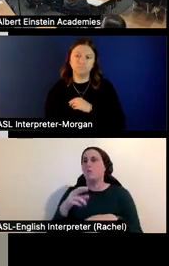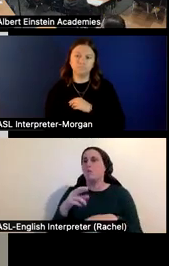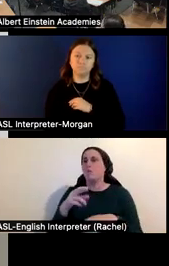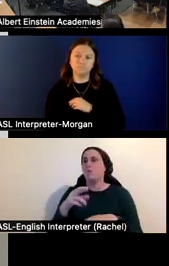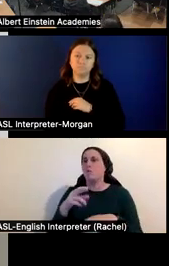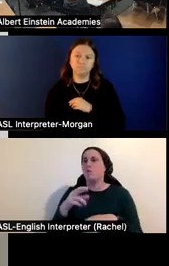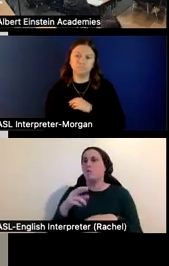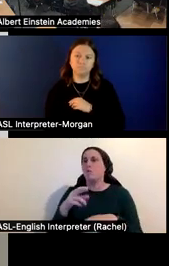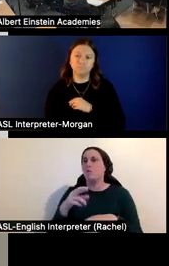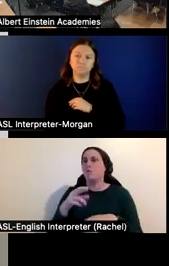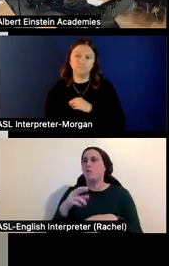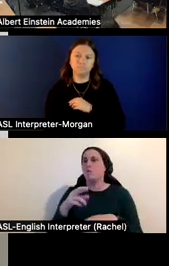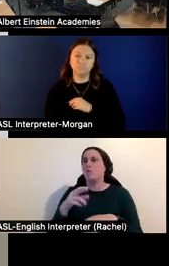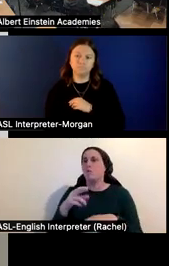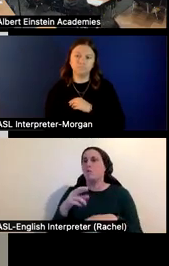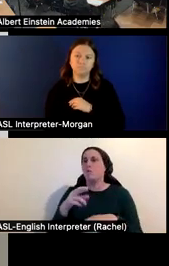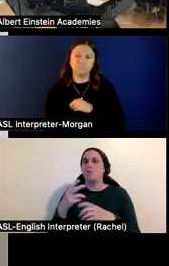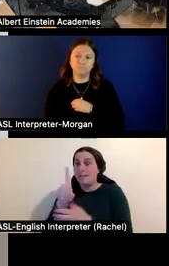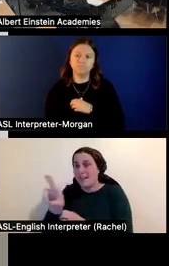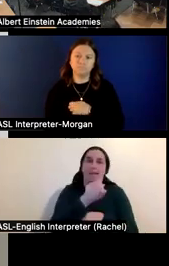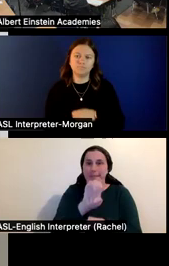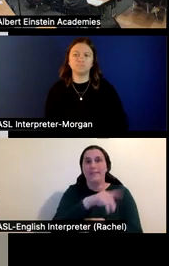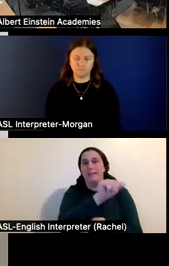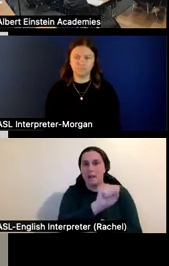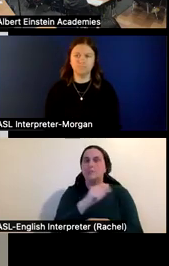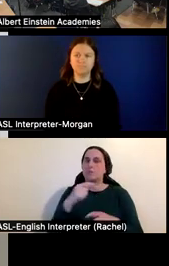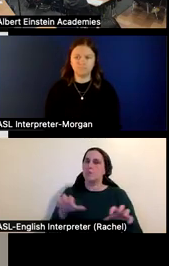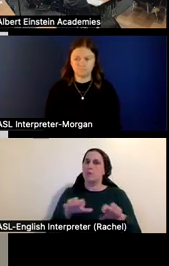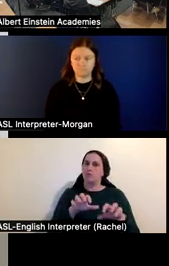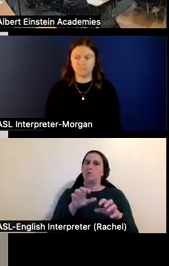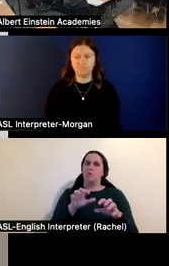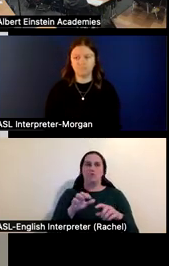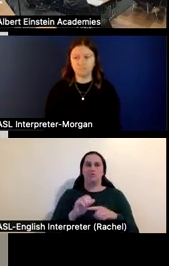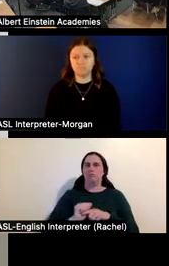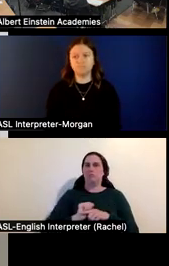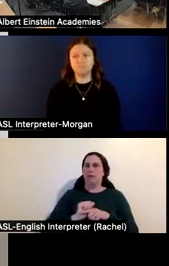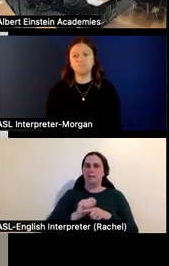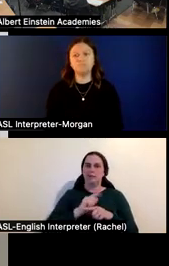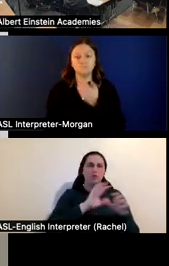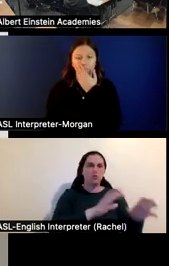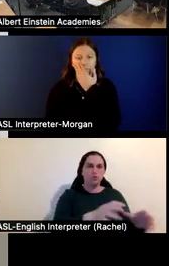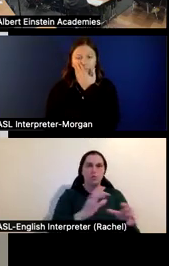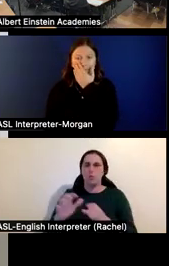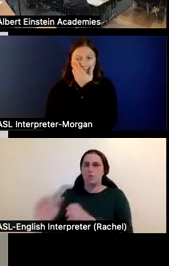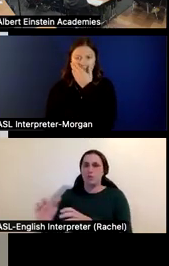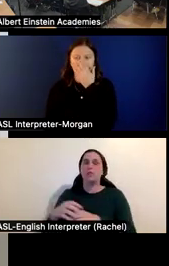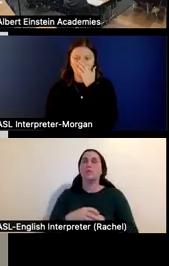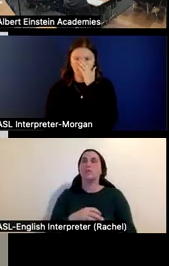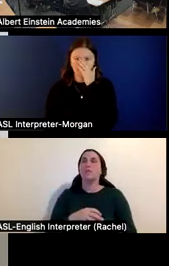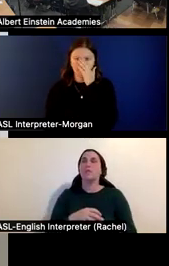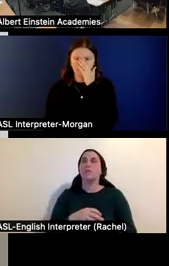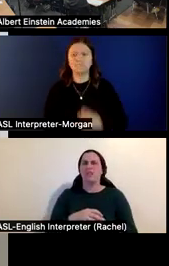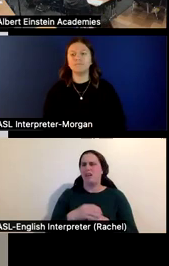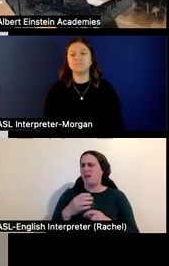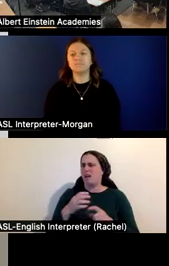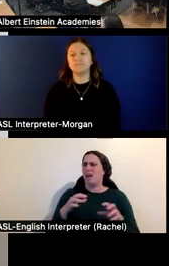So, we do like activities where we, where we sort them, and, I did that in first grade.